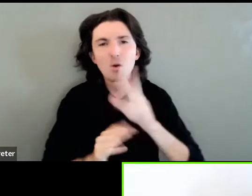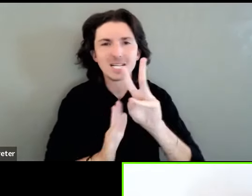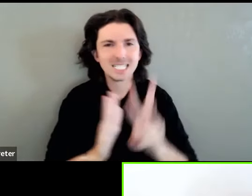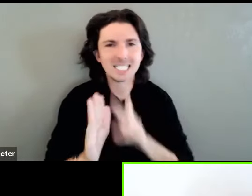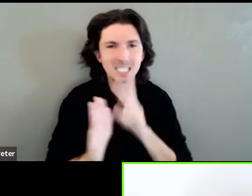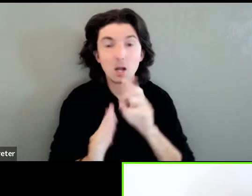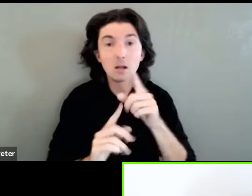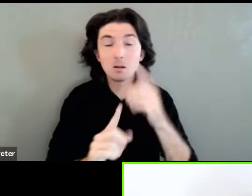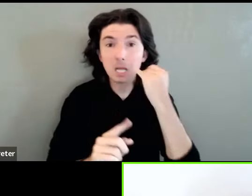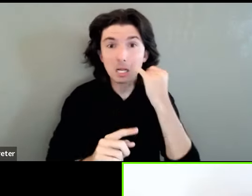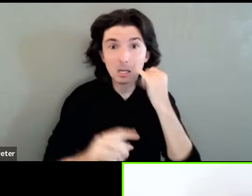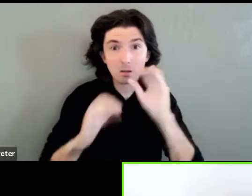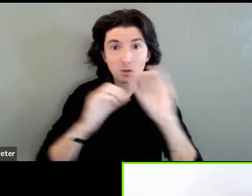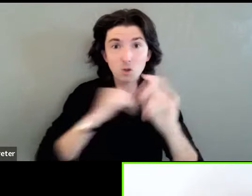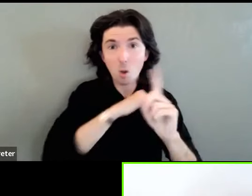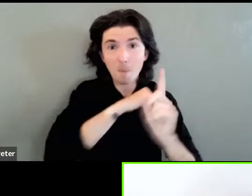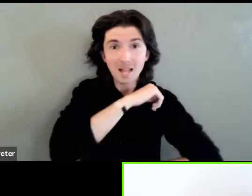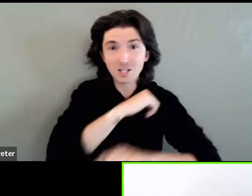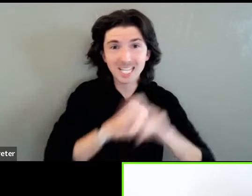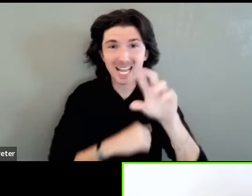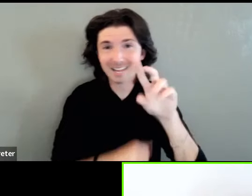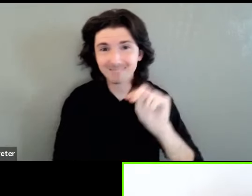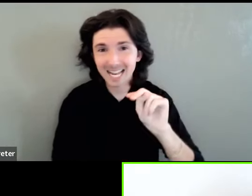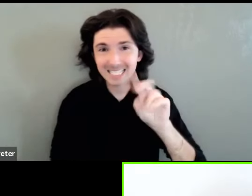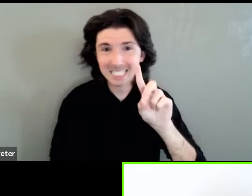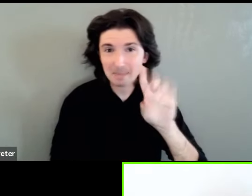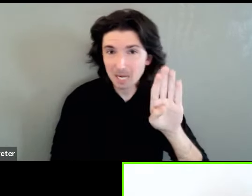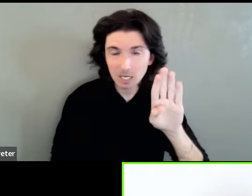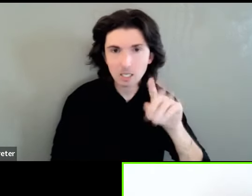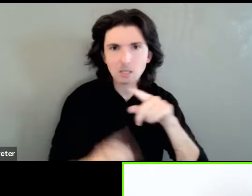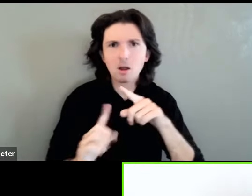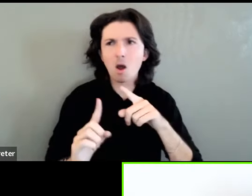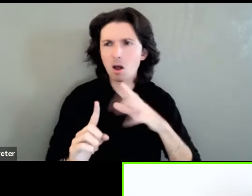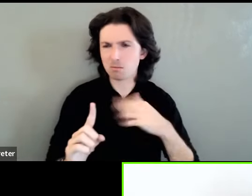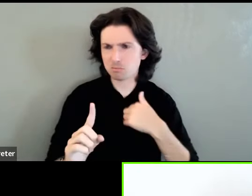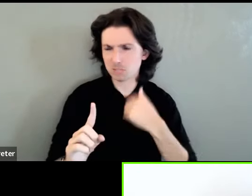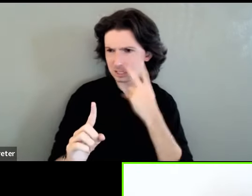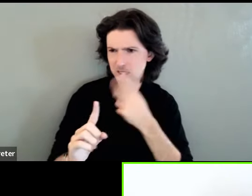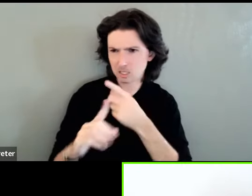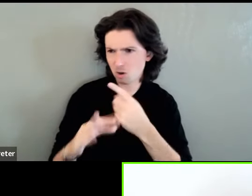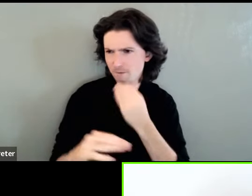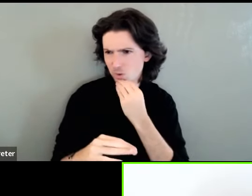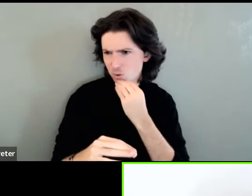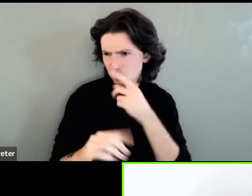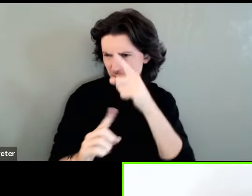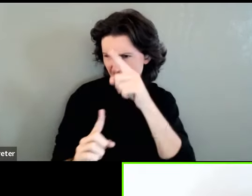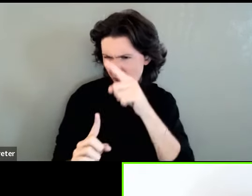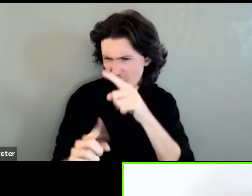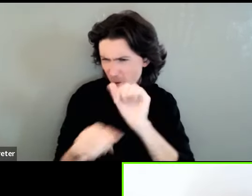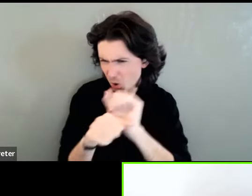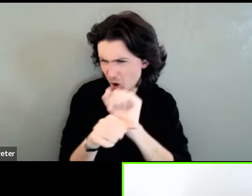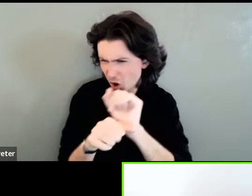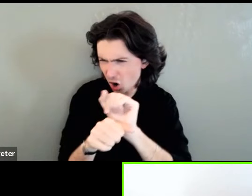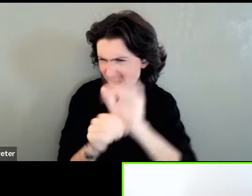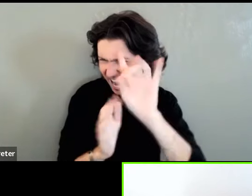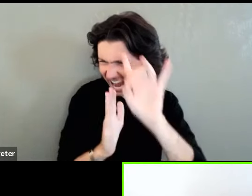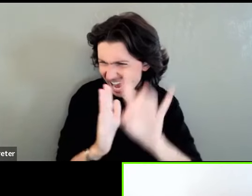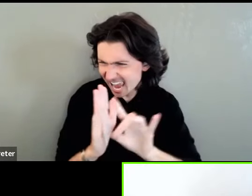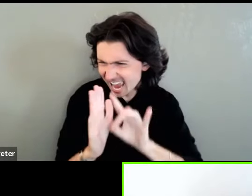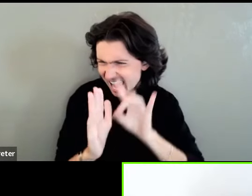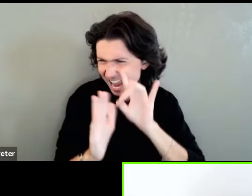you. But if you didn't have an NDB and your meal started at the 8-hour mark, there are probably some penalties due to you. So we're happy to take a look at